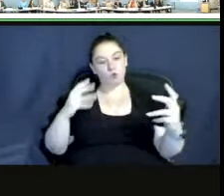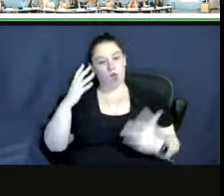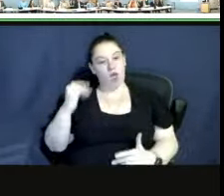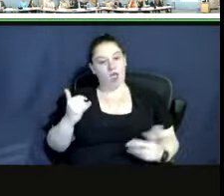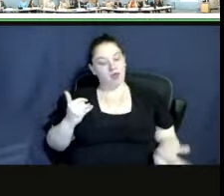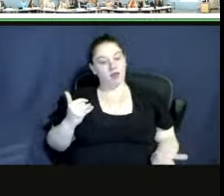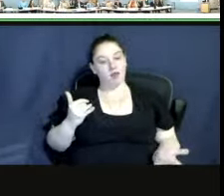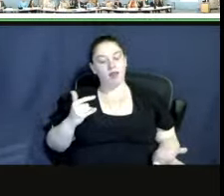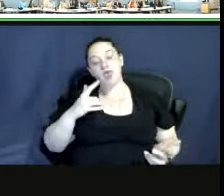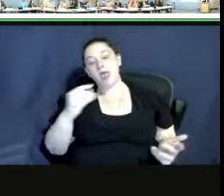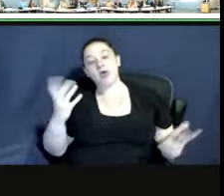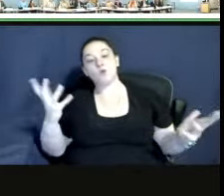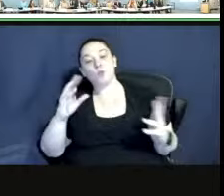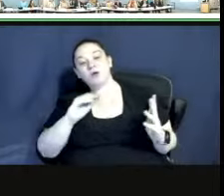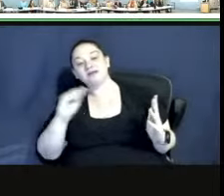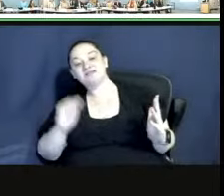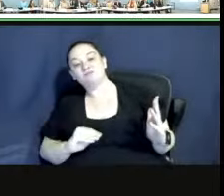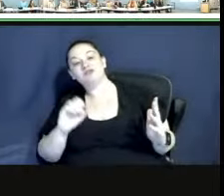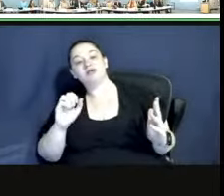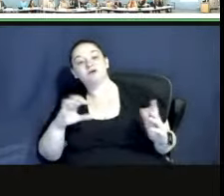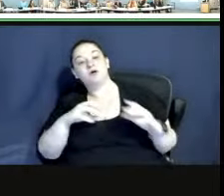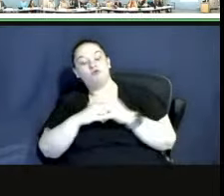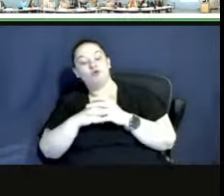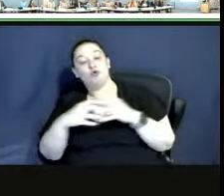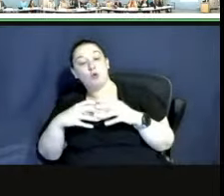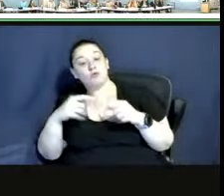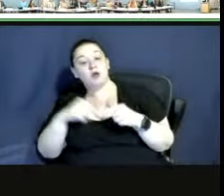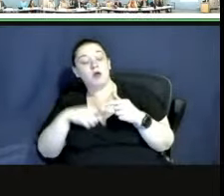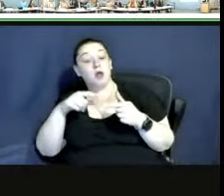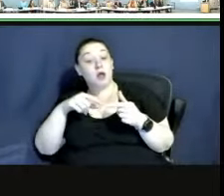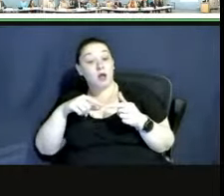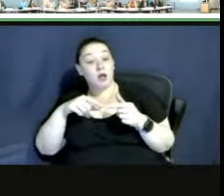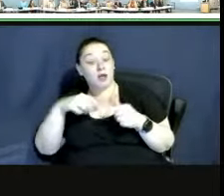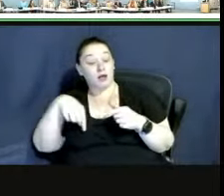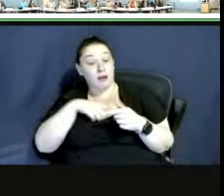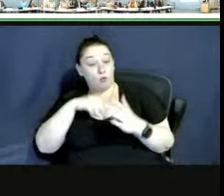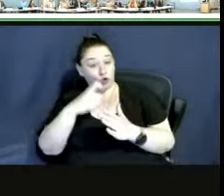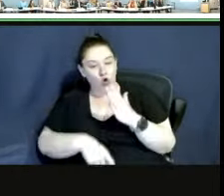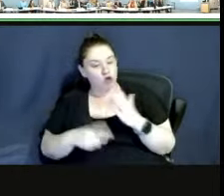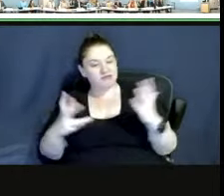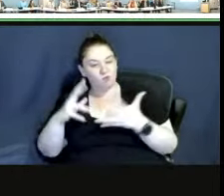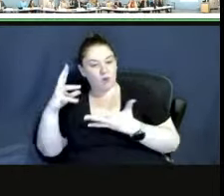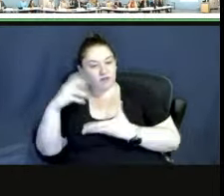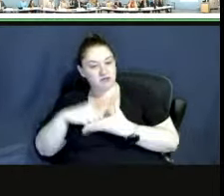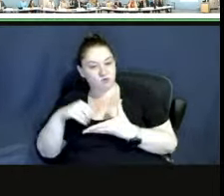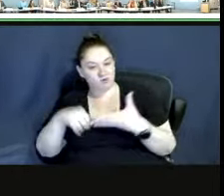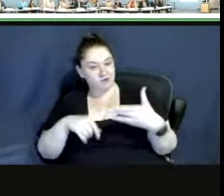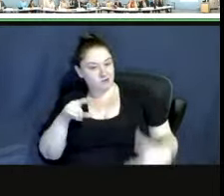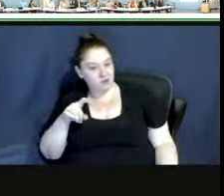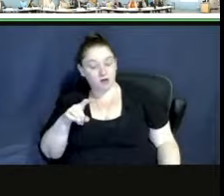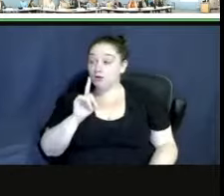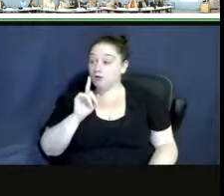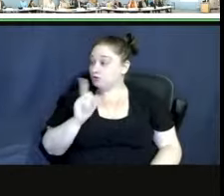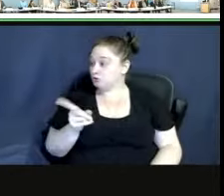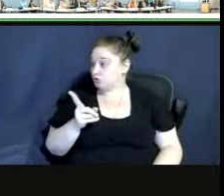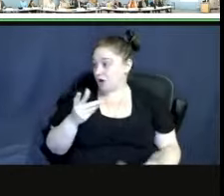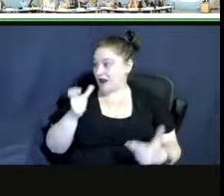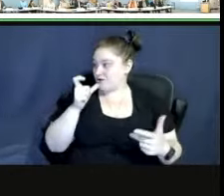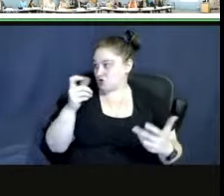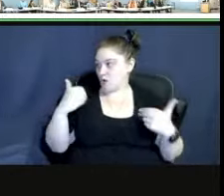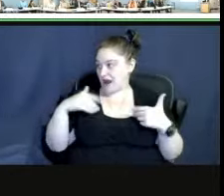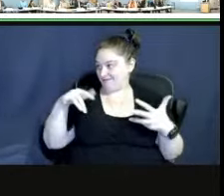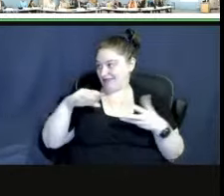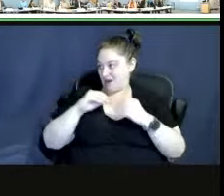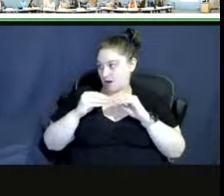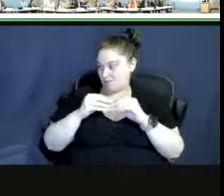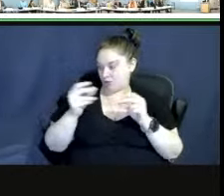what is the percentage of growth in our costs and what is that made up of? Sure, I don't have that precise number ready,